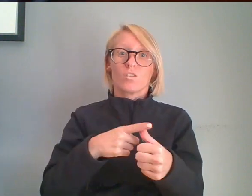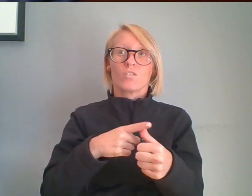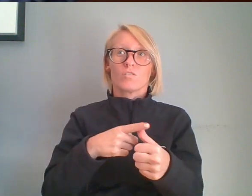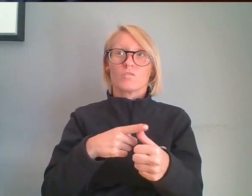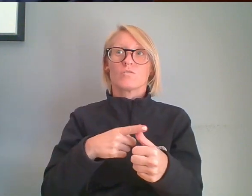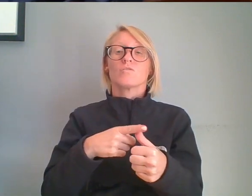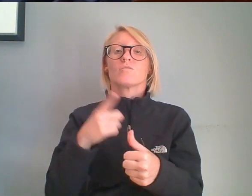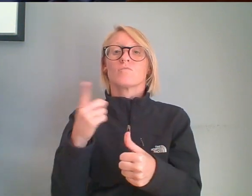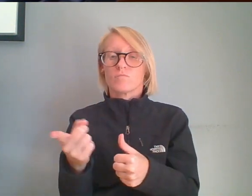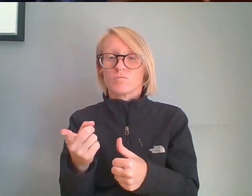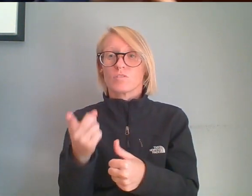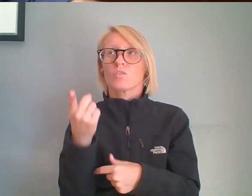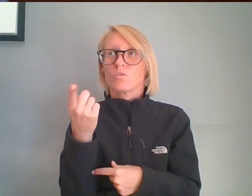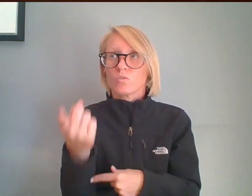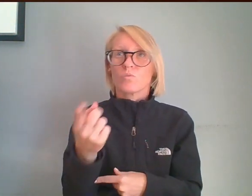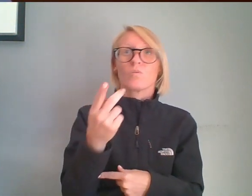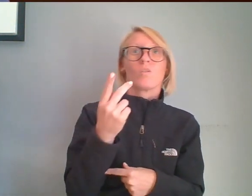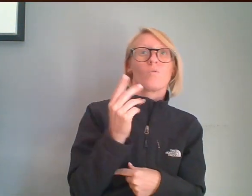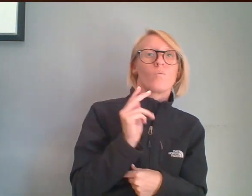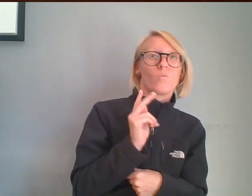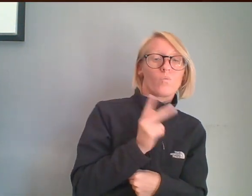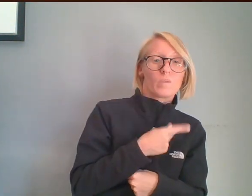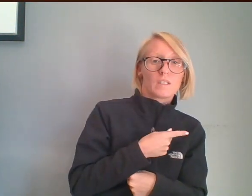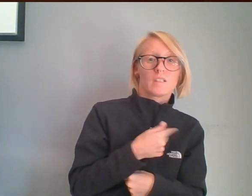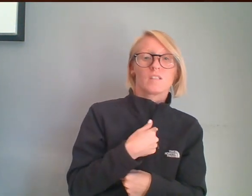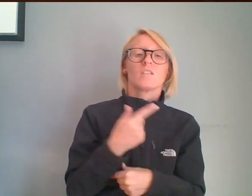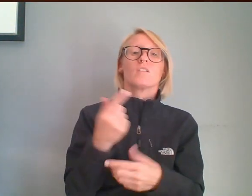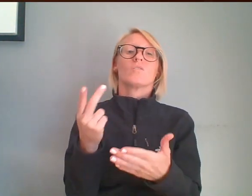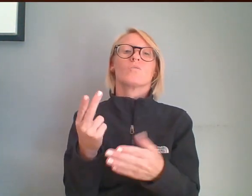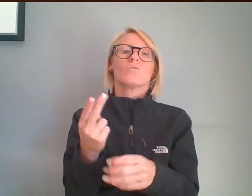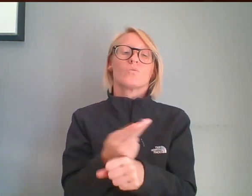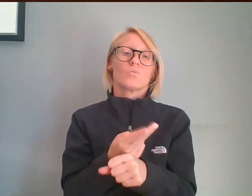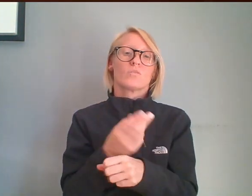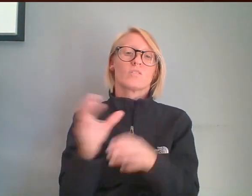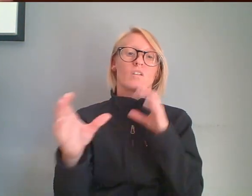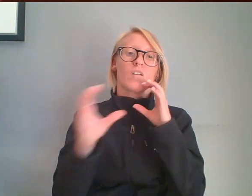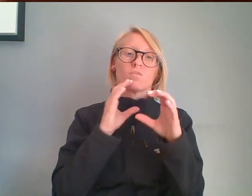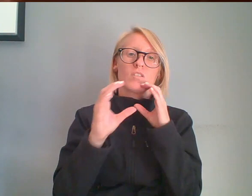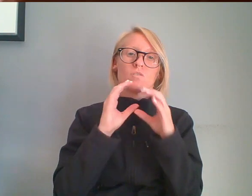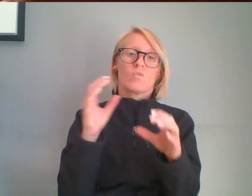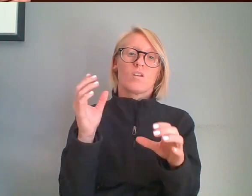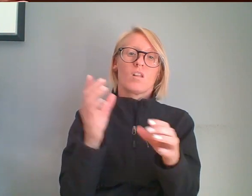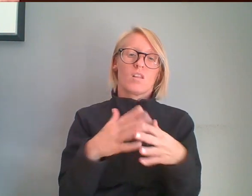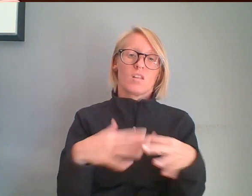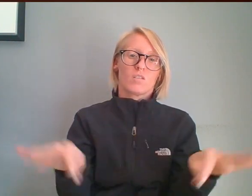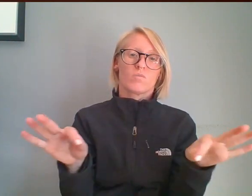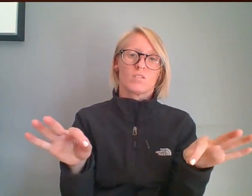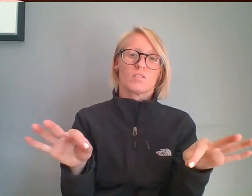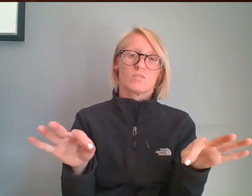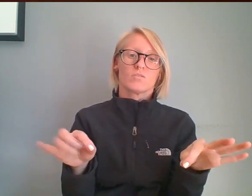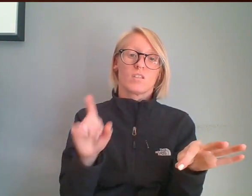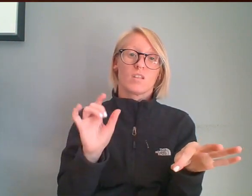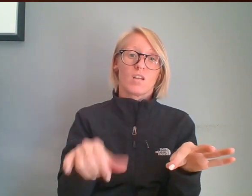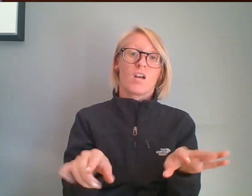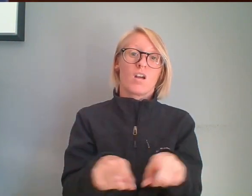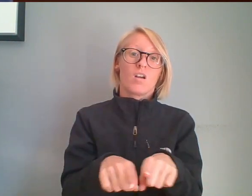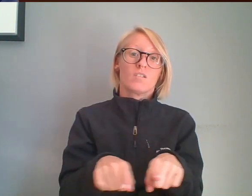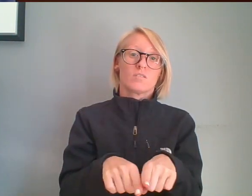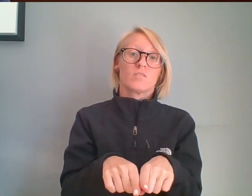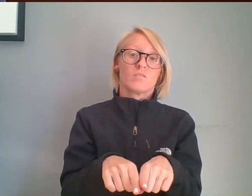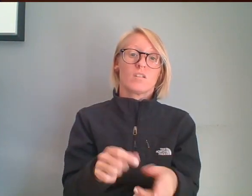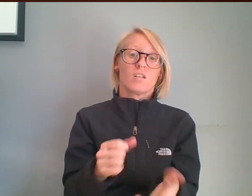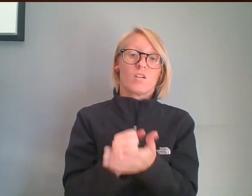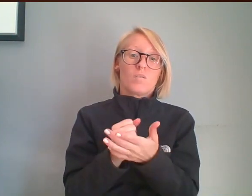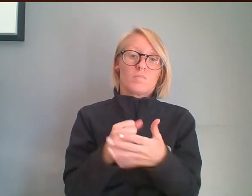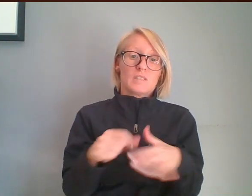you should consider is here. Use conversational language. So being conversational can also help you manage your